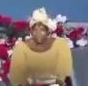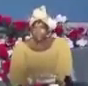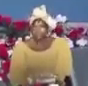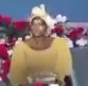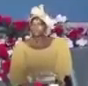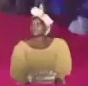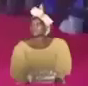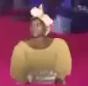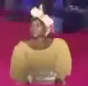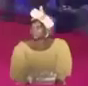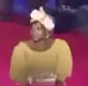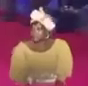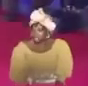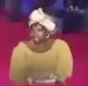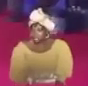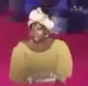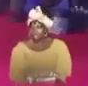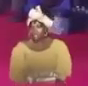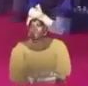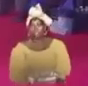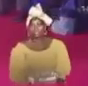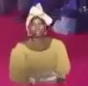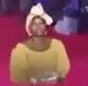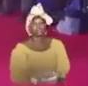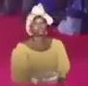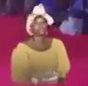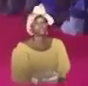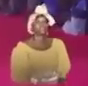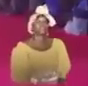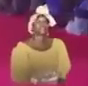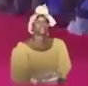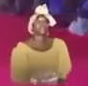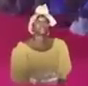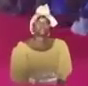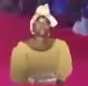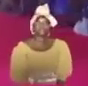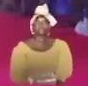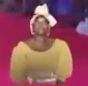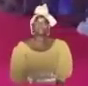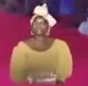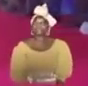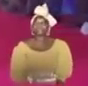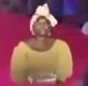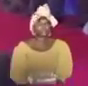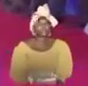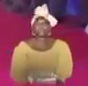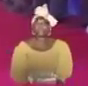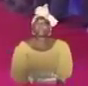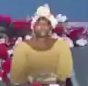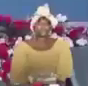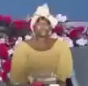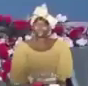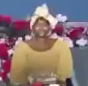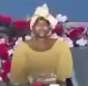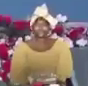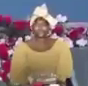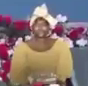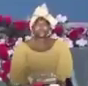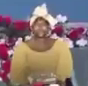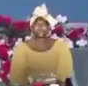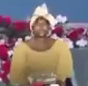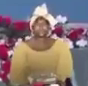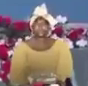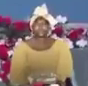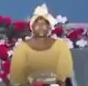So let's start right now. Why would we